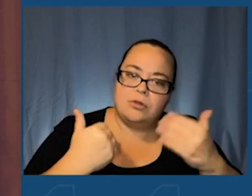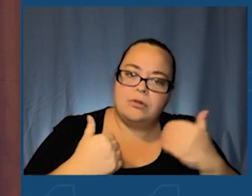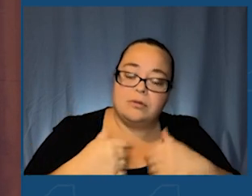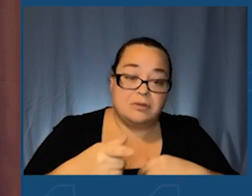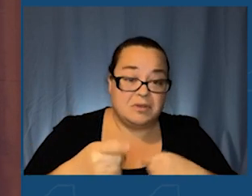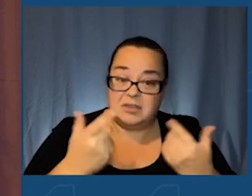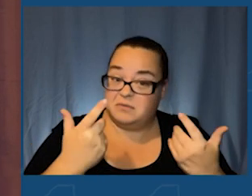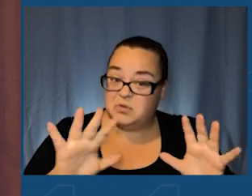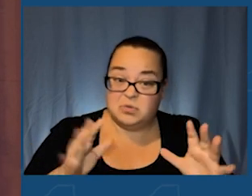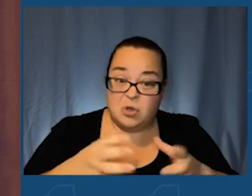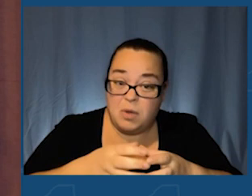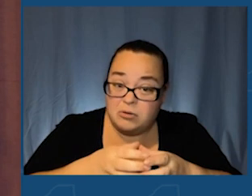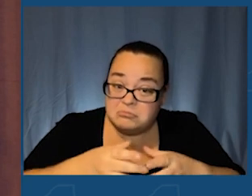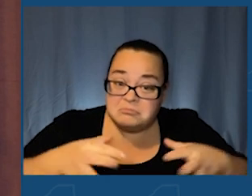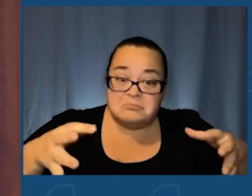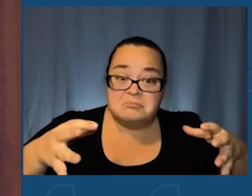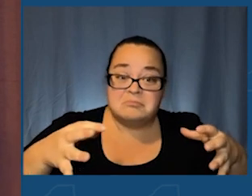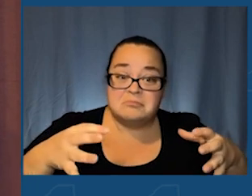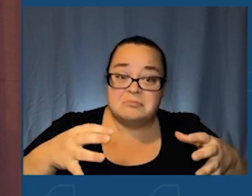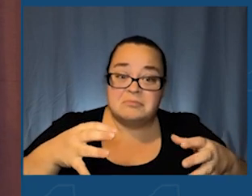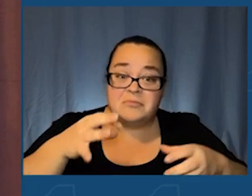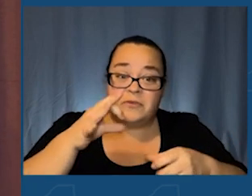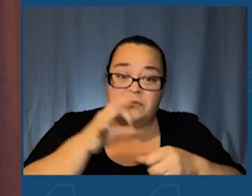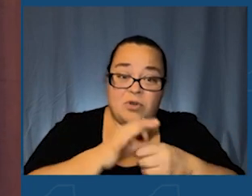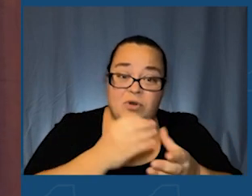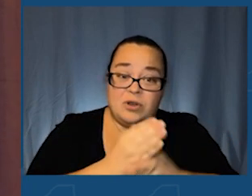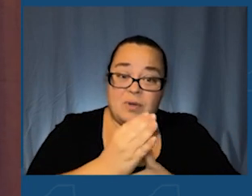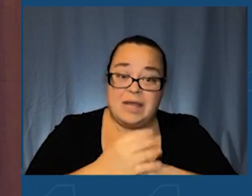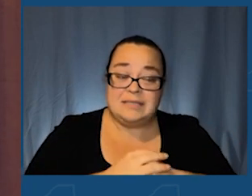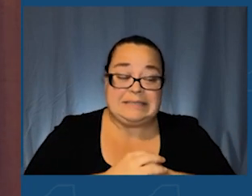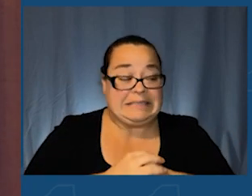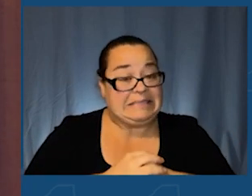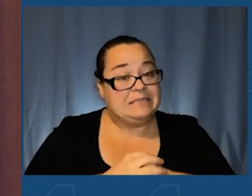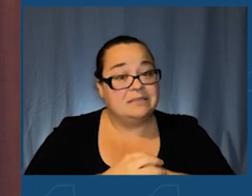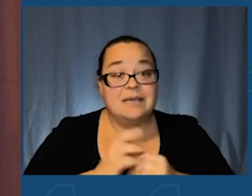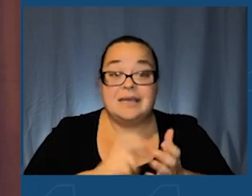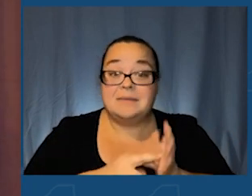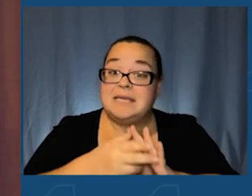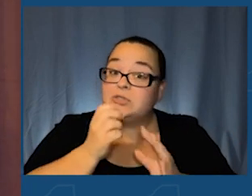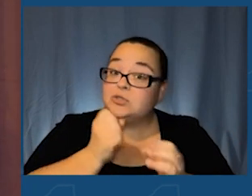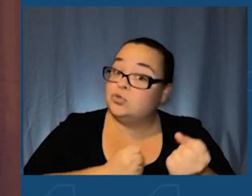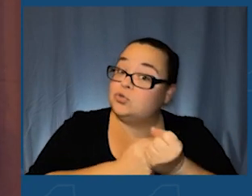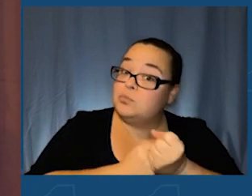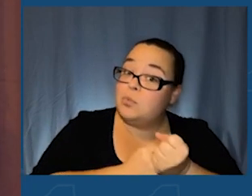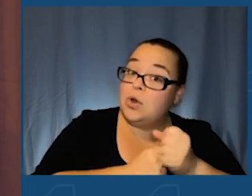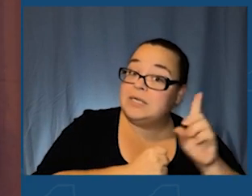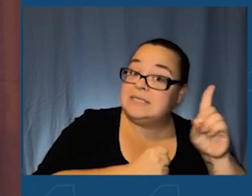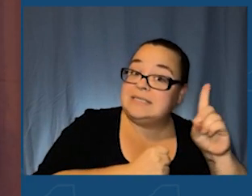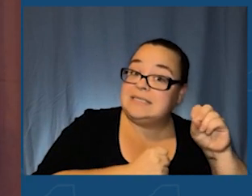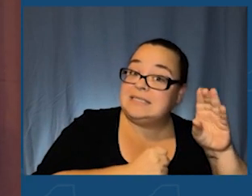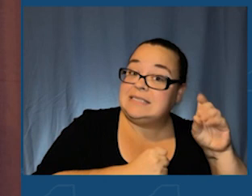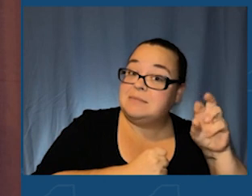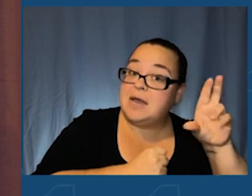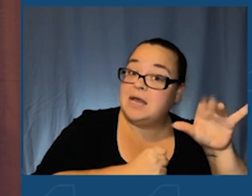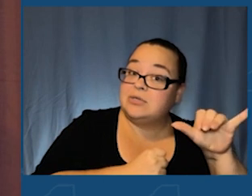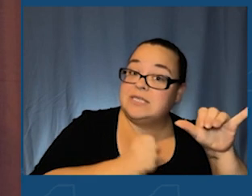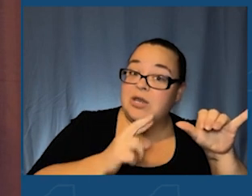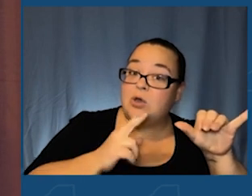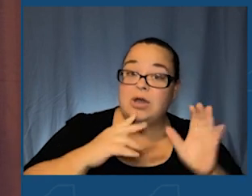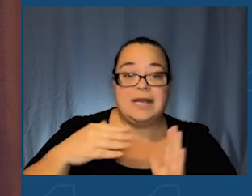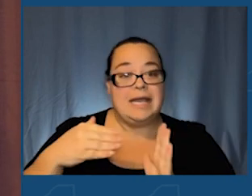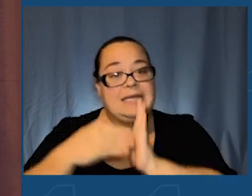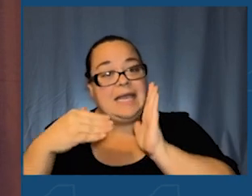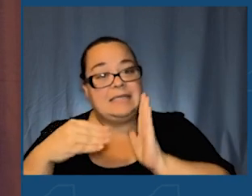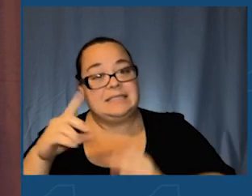here's where you fall. You can either be on the side of democracy or against democracy. That's how you'll